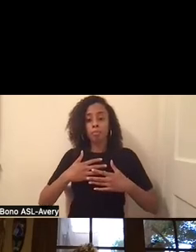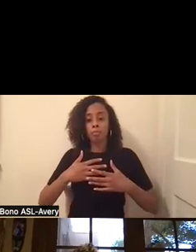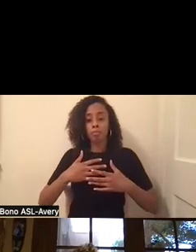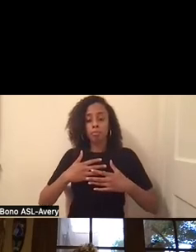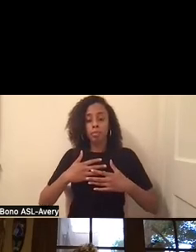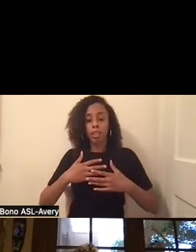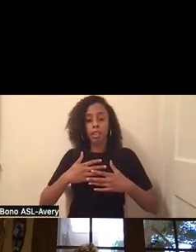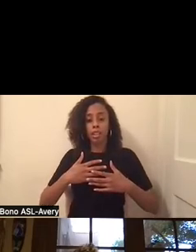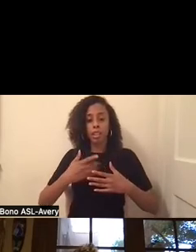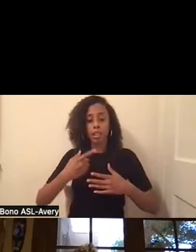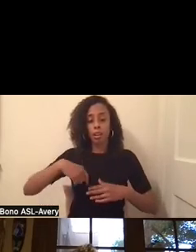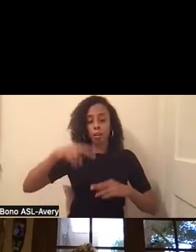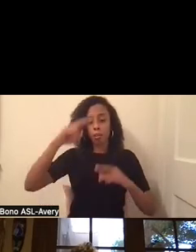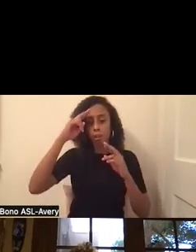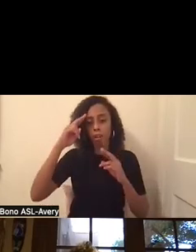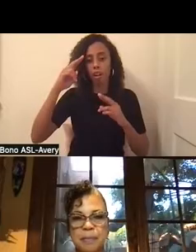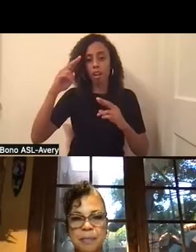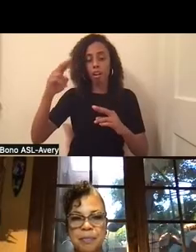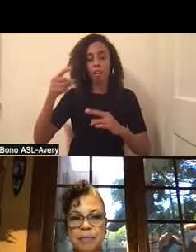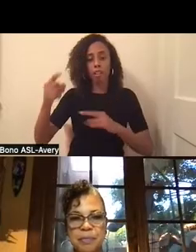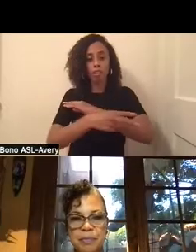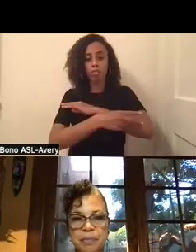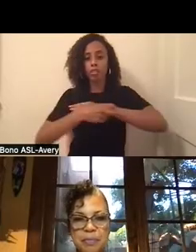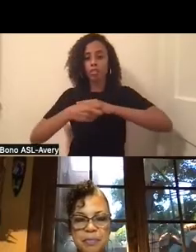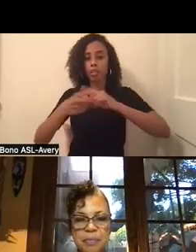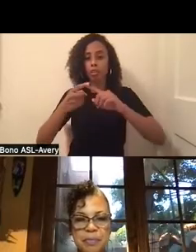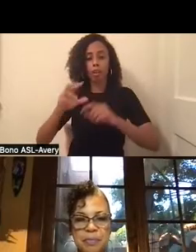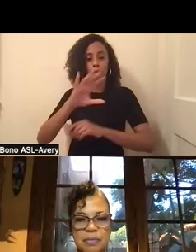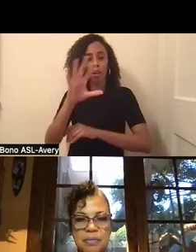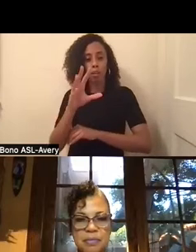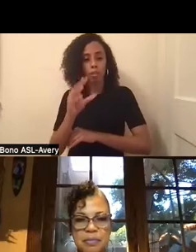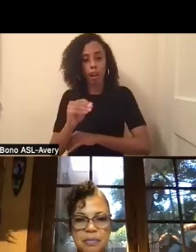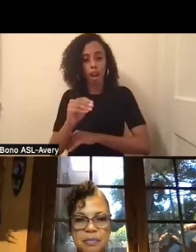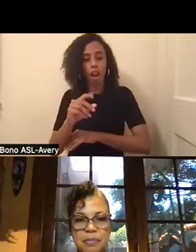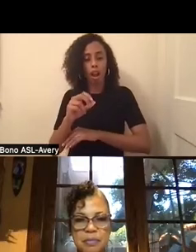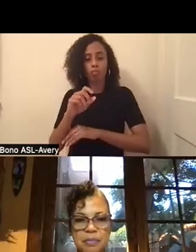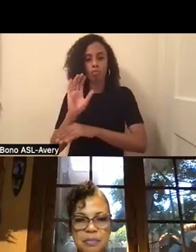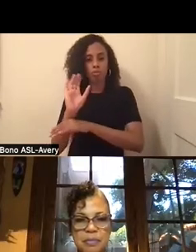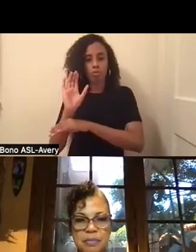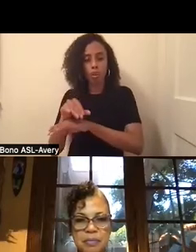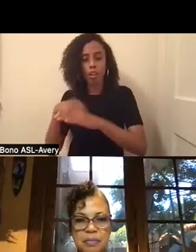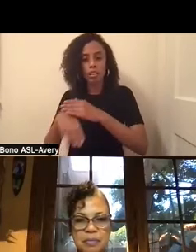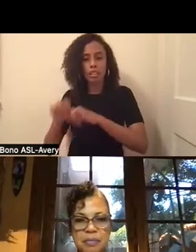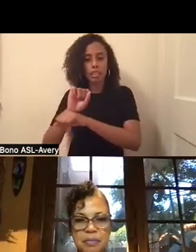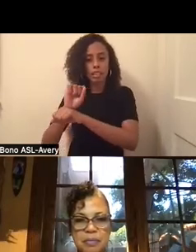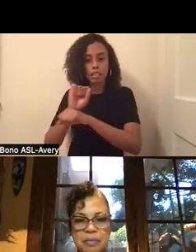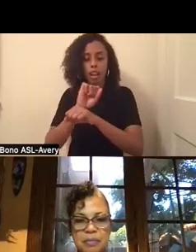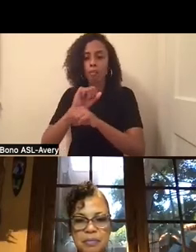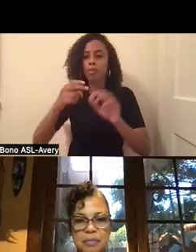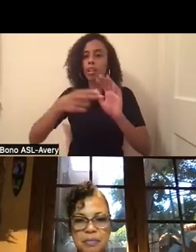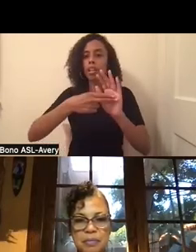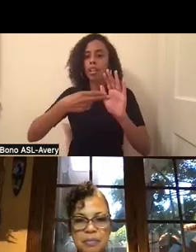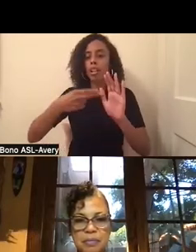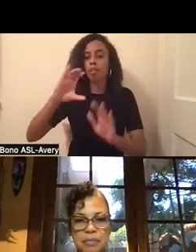We pay homage to those who were stolen from Africa, placed in bondage, falsely named as chattel